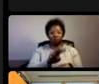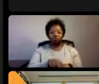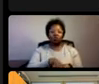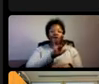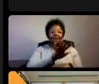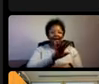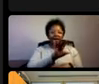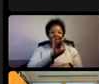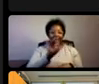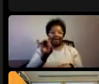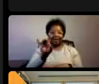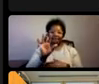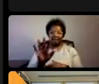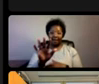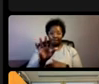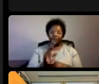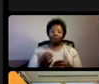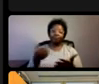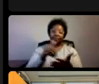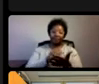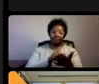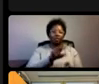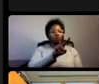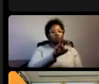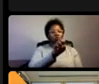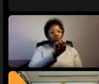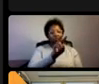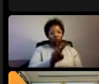202-442-5885. Again, that's